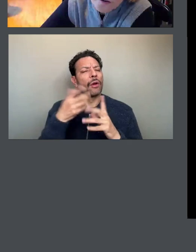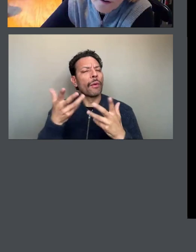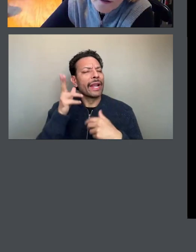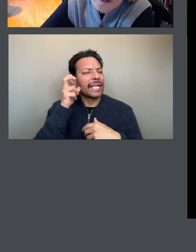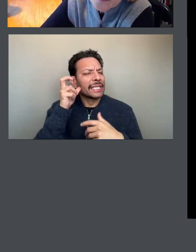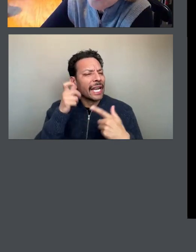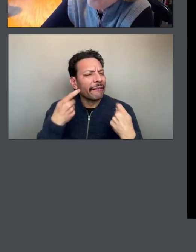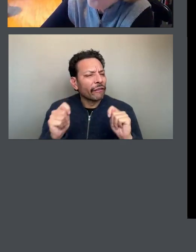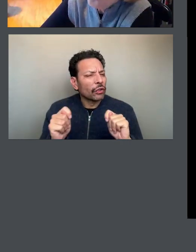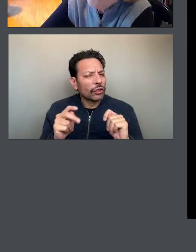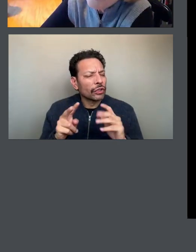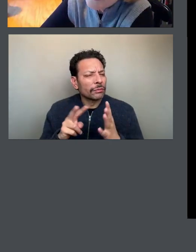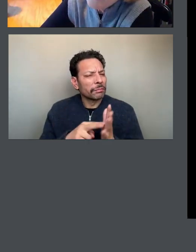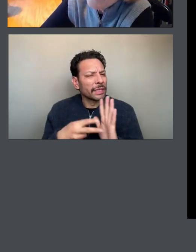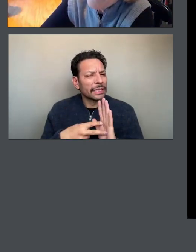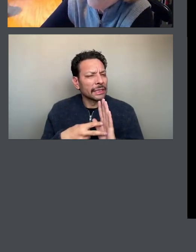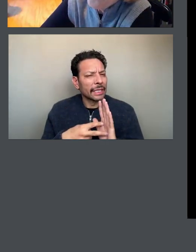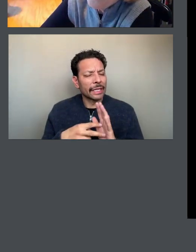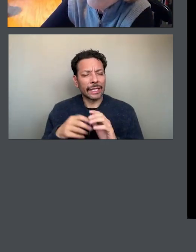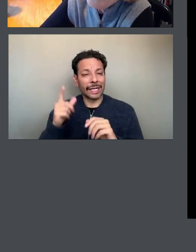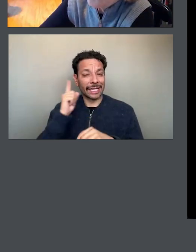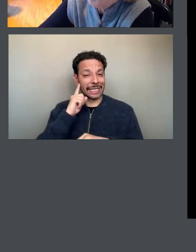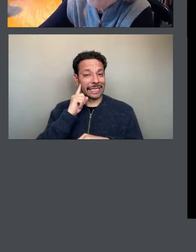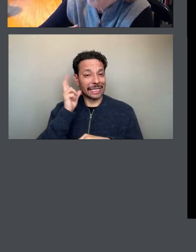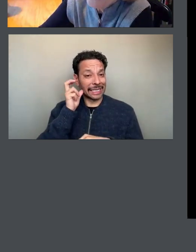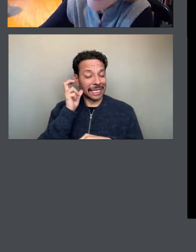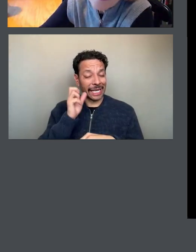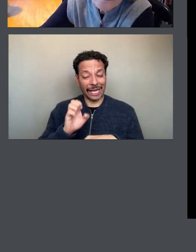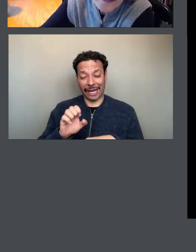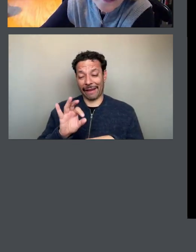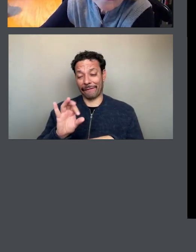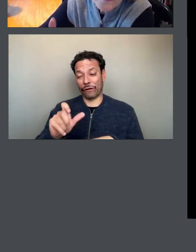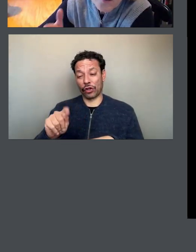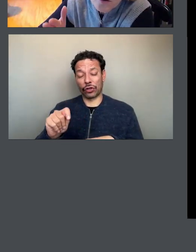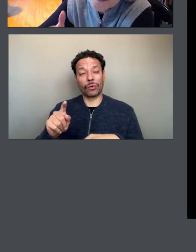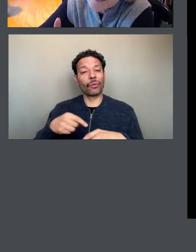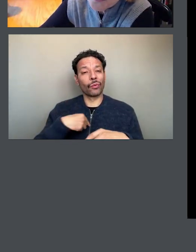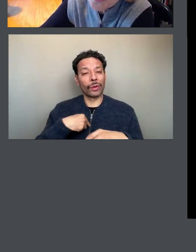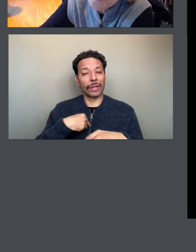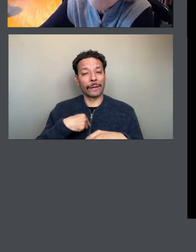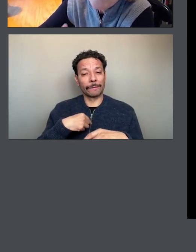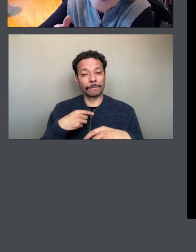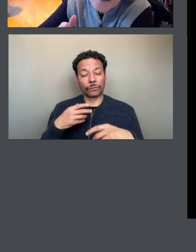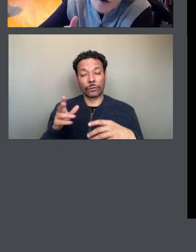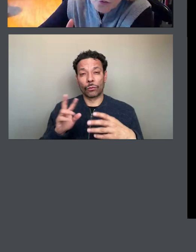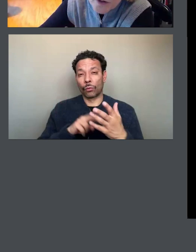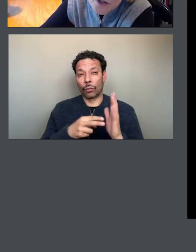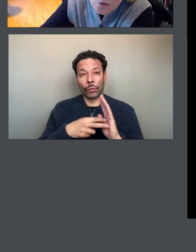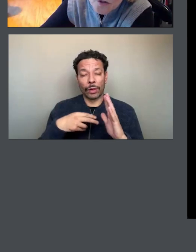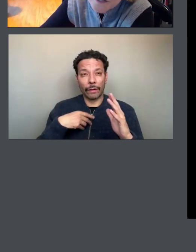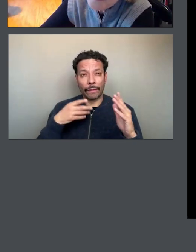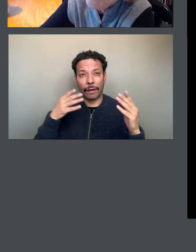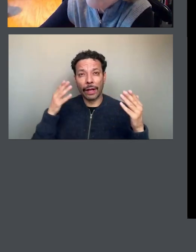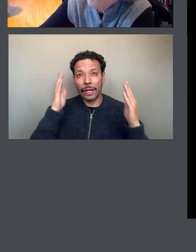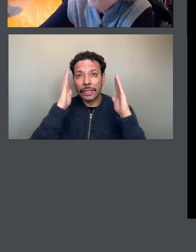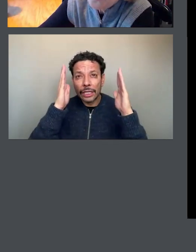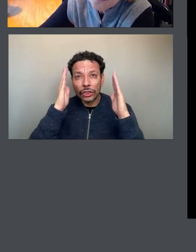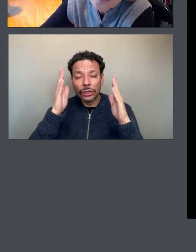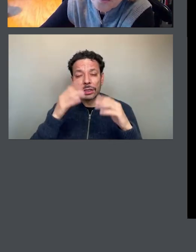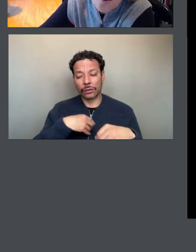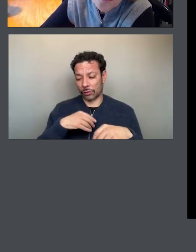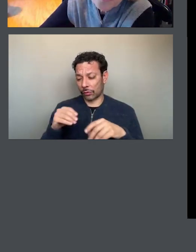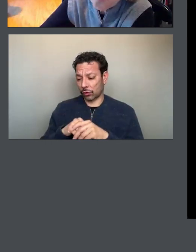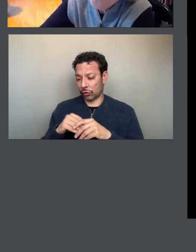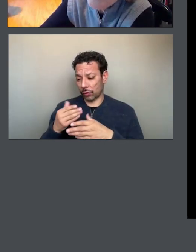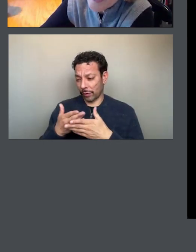effort. So listening effort is when we allocate our attention and our resources